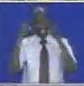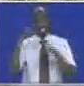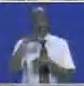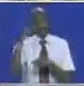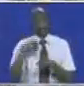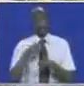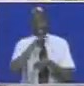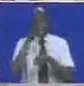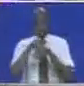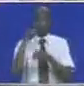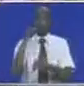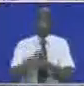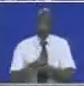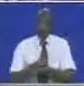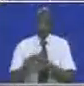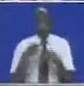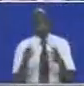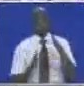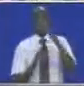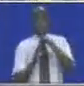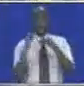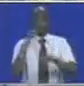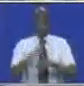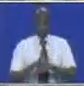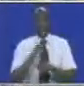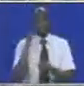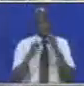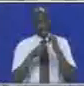school or even a top school and finally go to